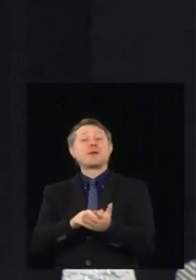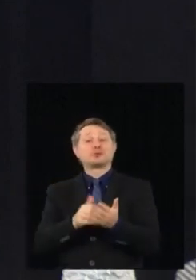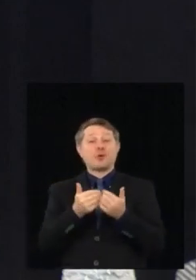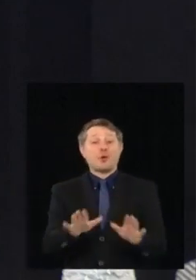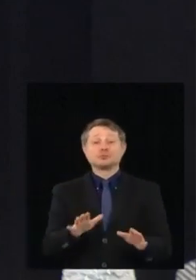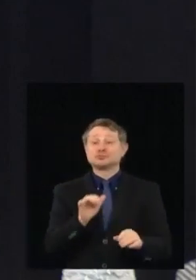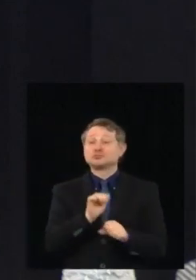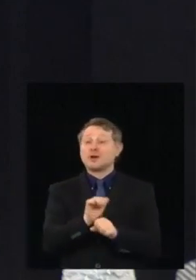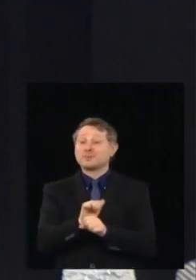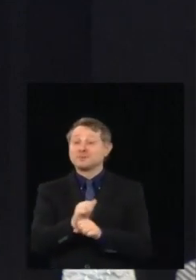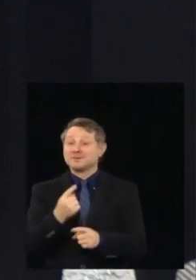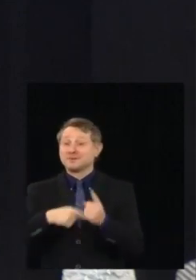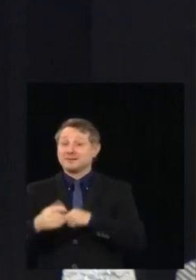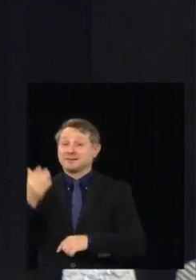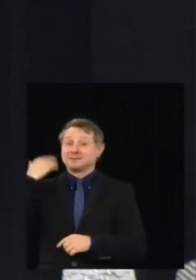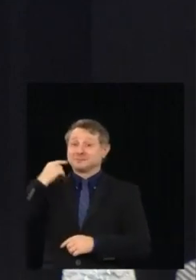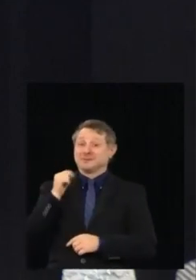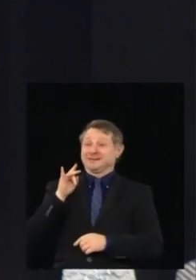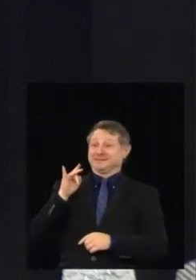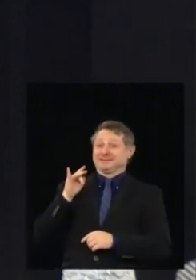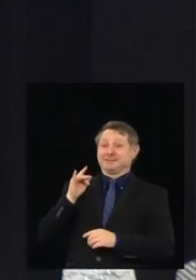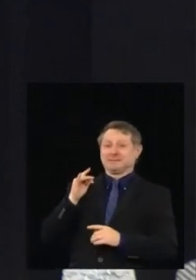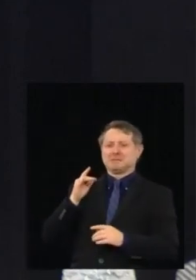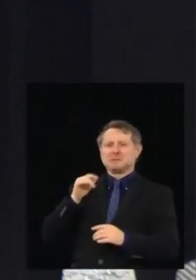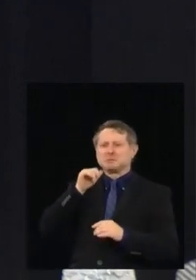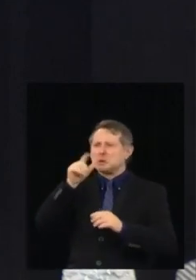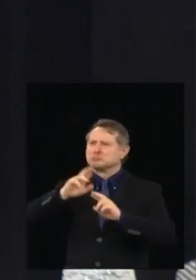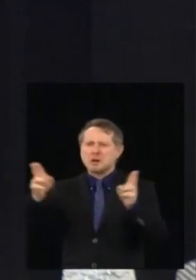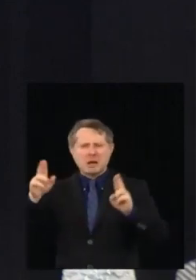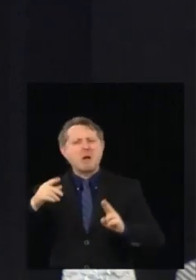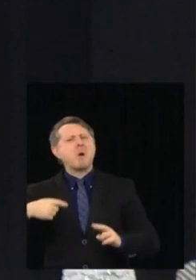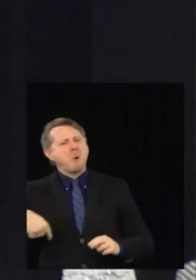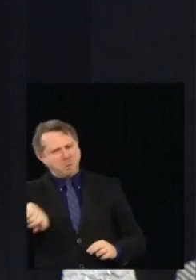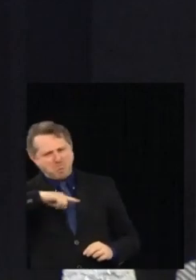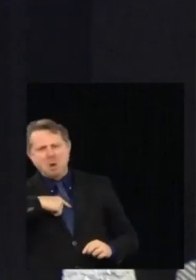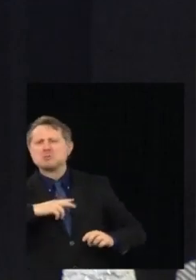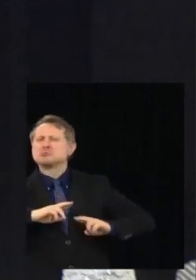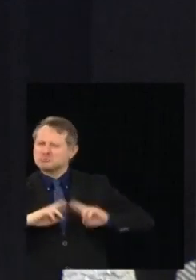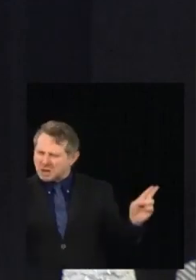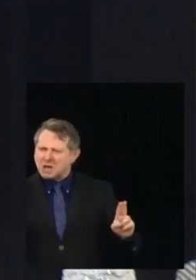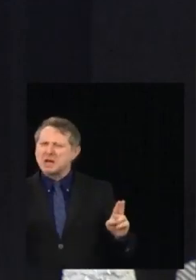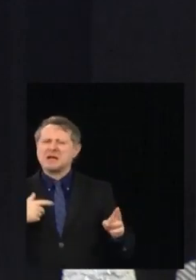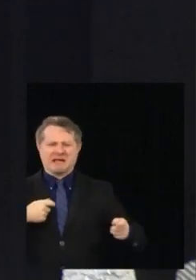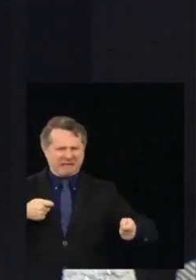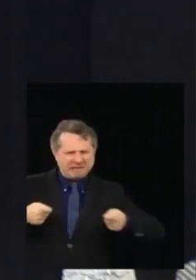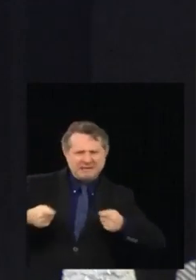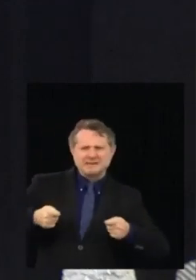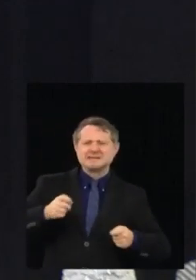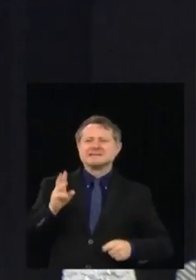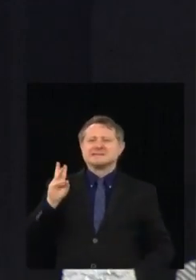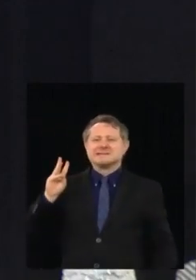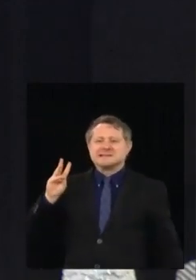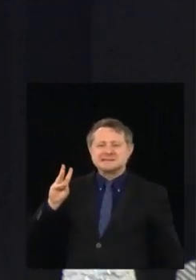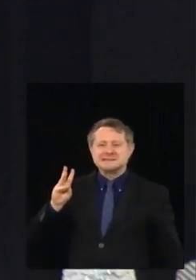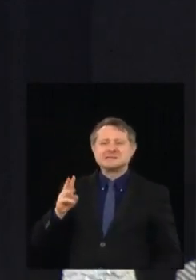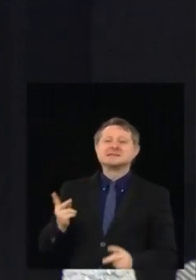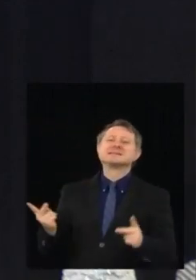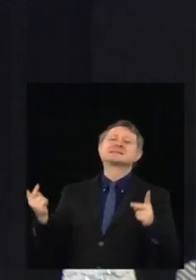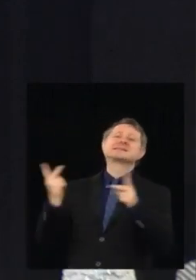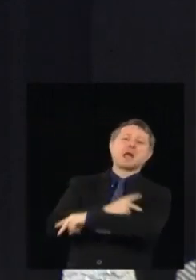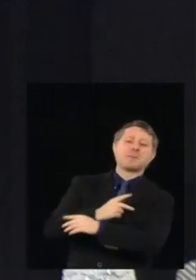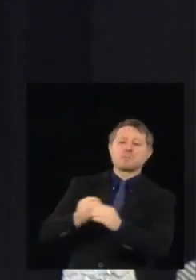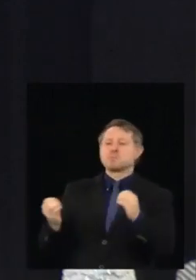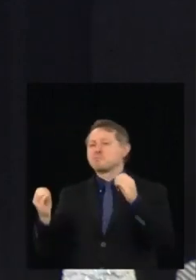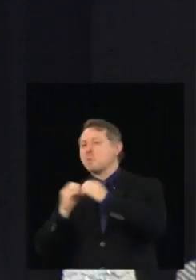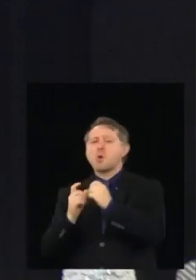why weren't you ready for this one? We were ready for this one. We've handled 6 times that in the first 7 weeks of this crisis. We processed 1.8